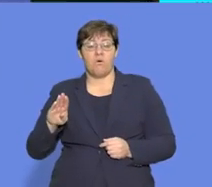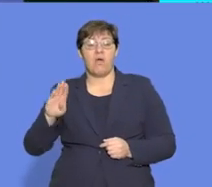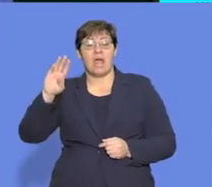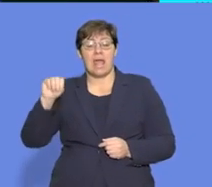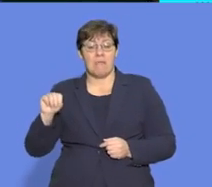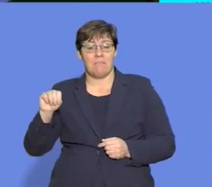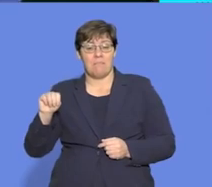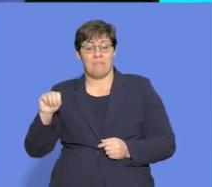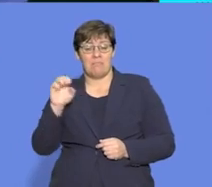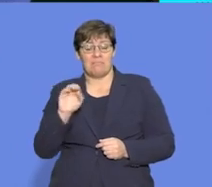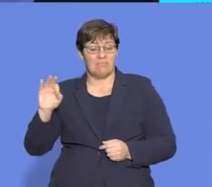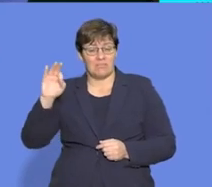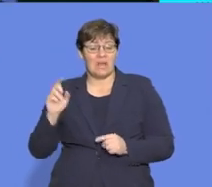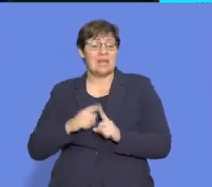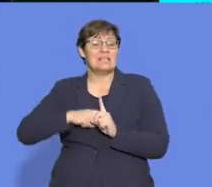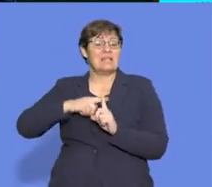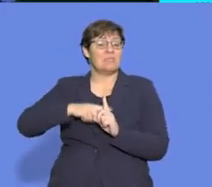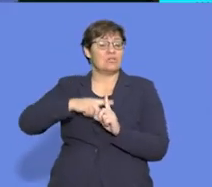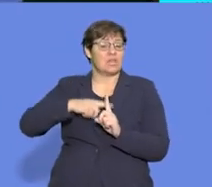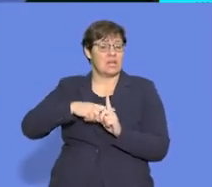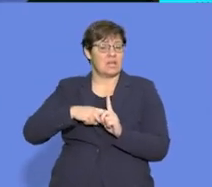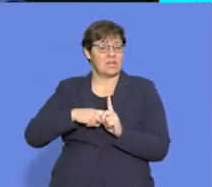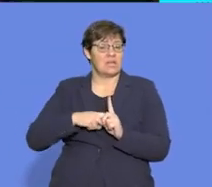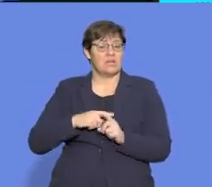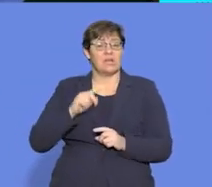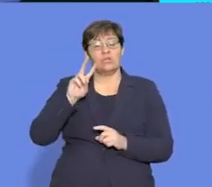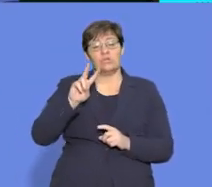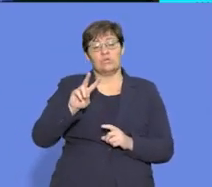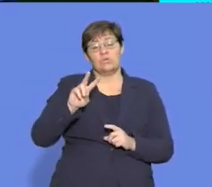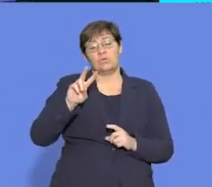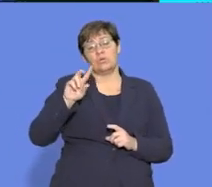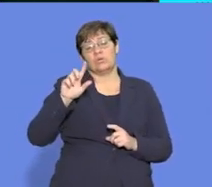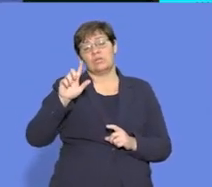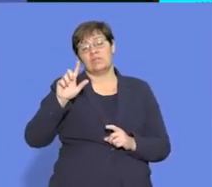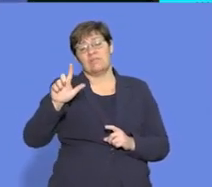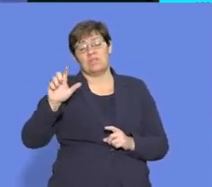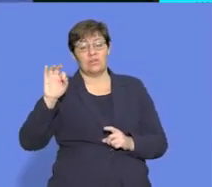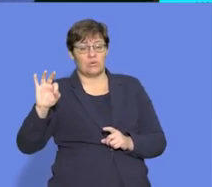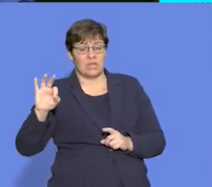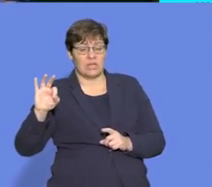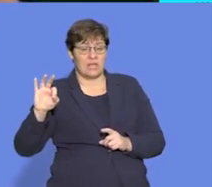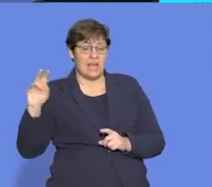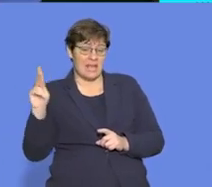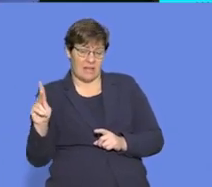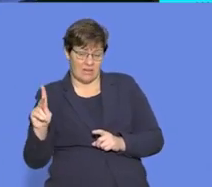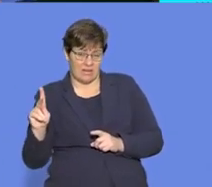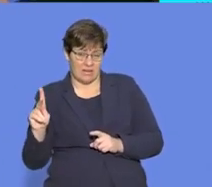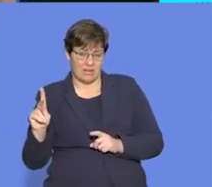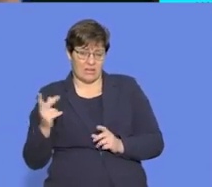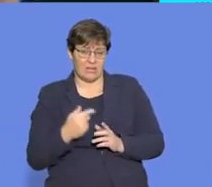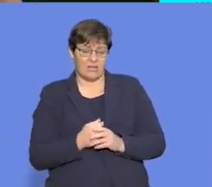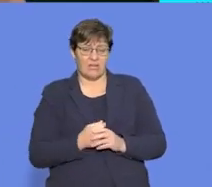22,4 decimeters cubed at a temperature of 273 Kelvin and a pressure